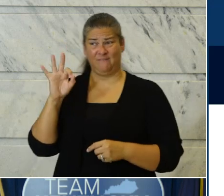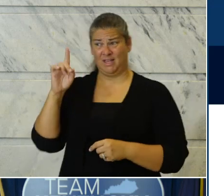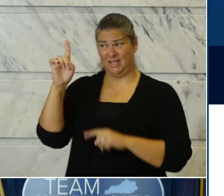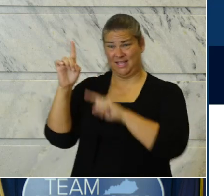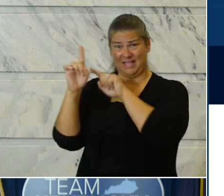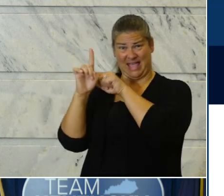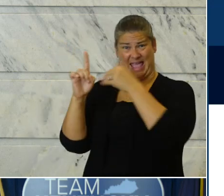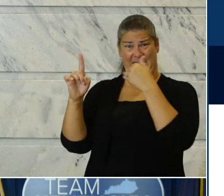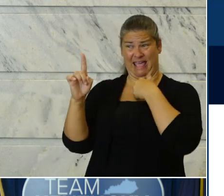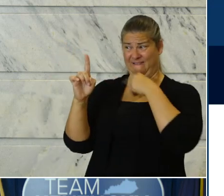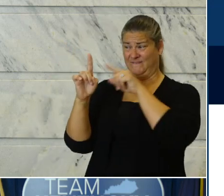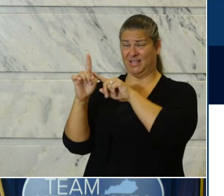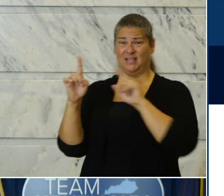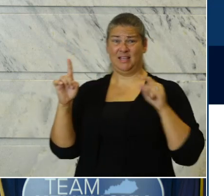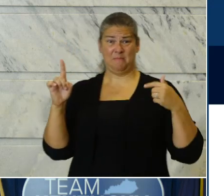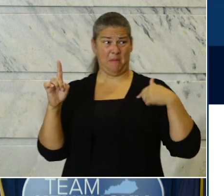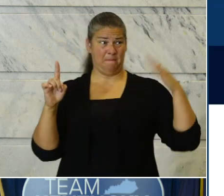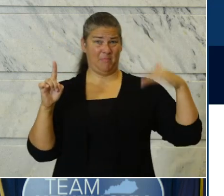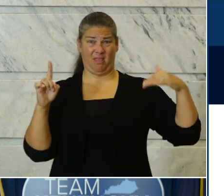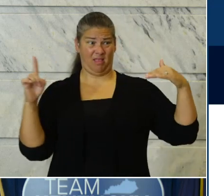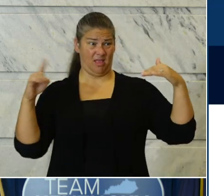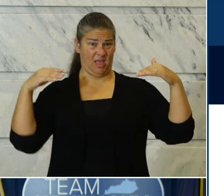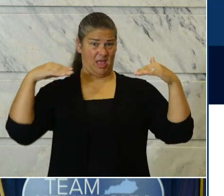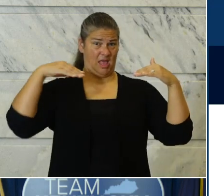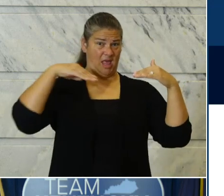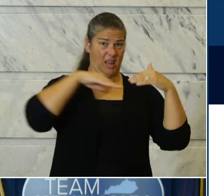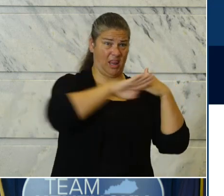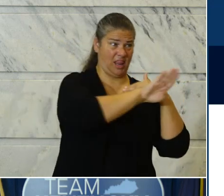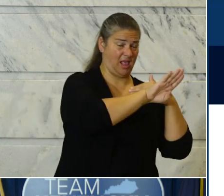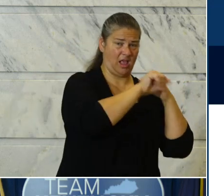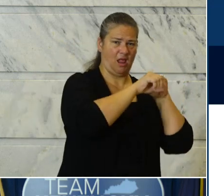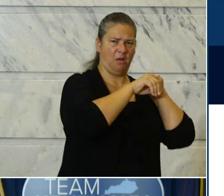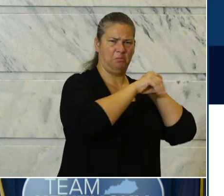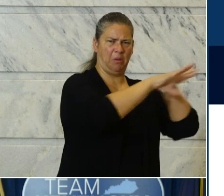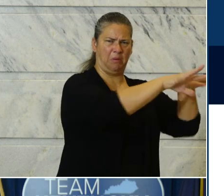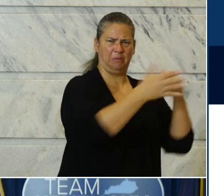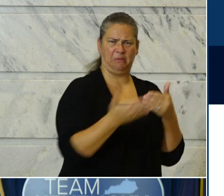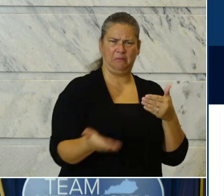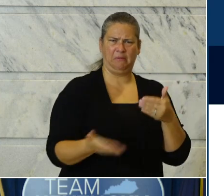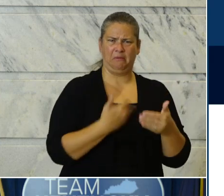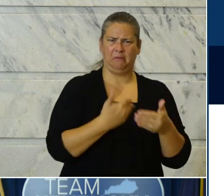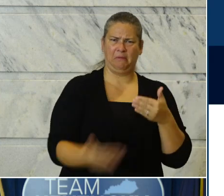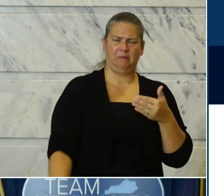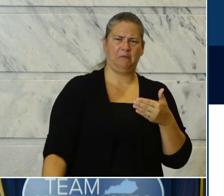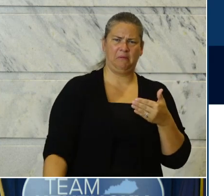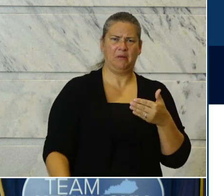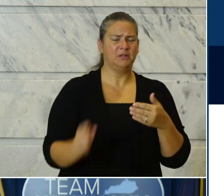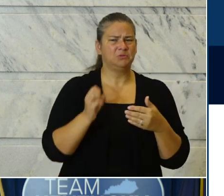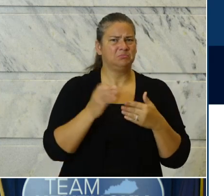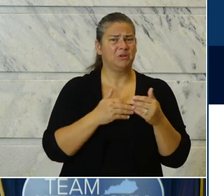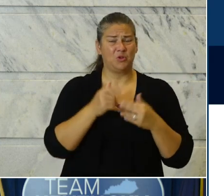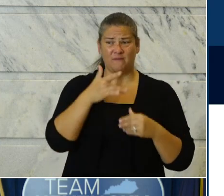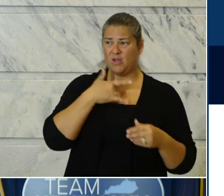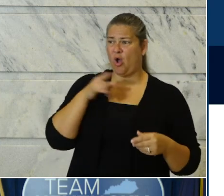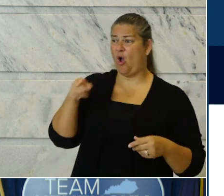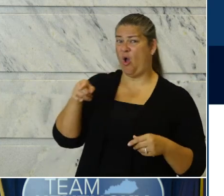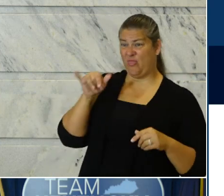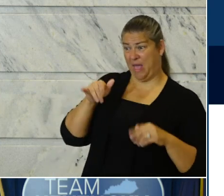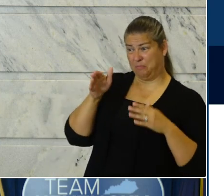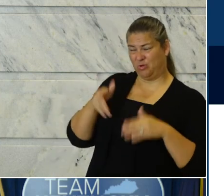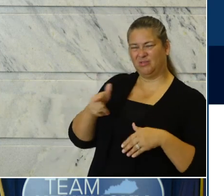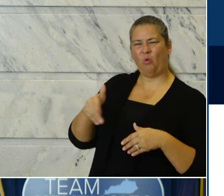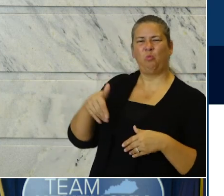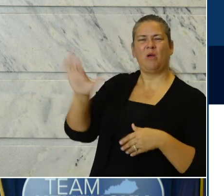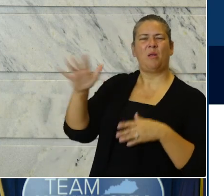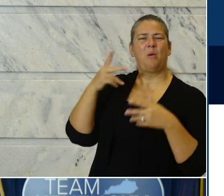facility, it's spreading in your facility. So the same action needs to be done, whether you believe that somebody went to a party and then brought it